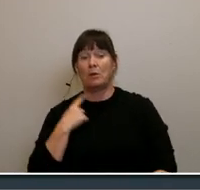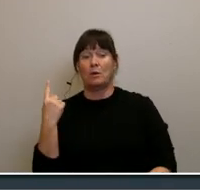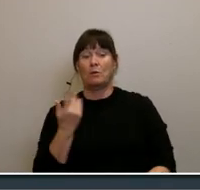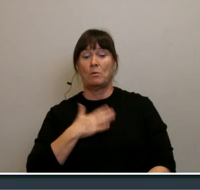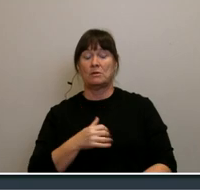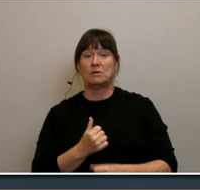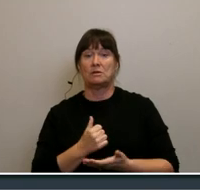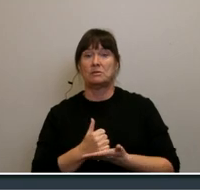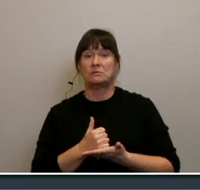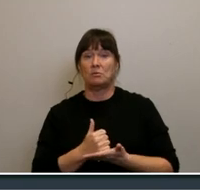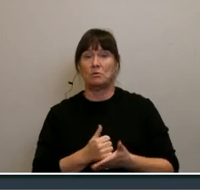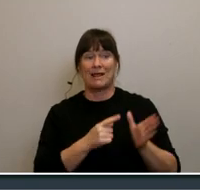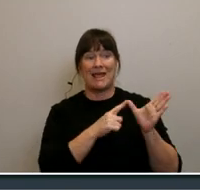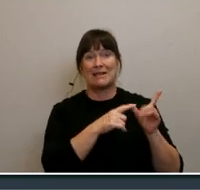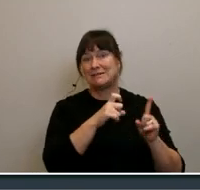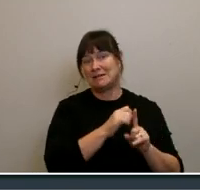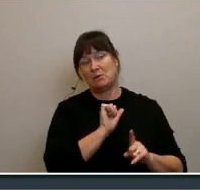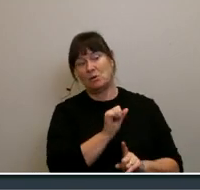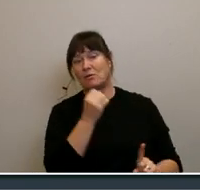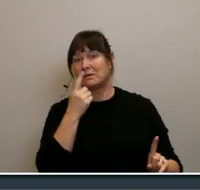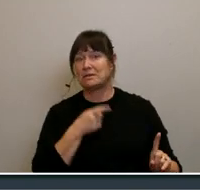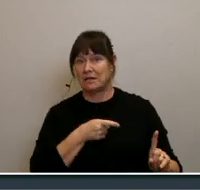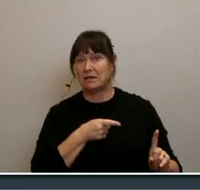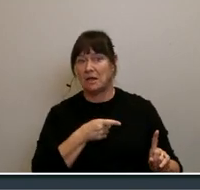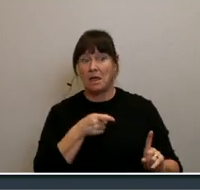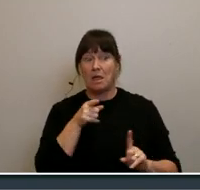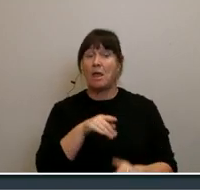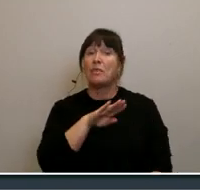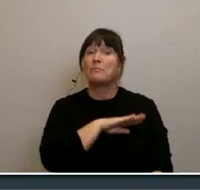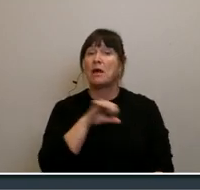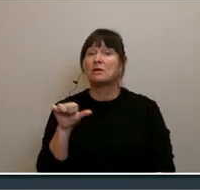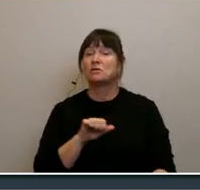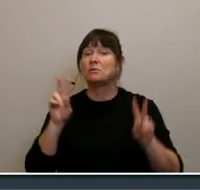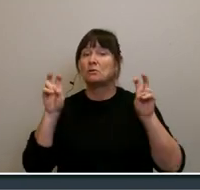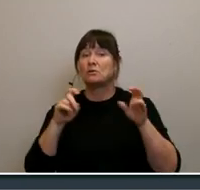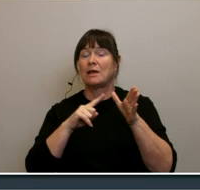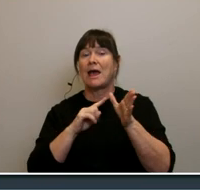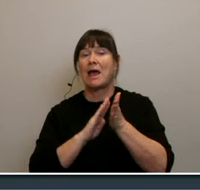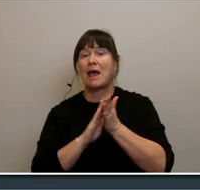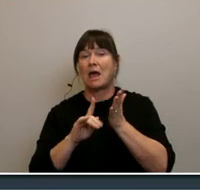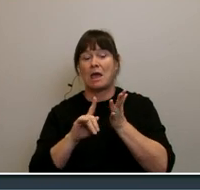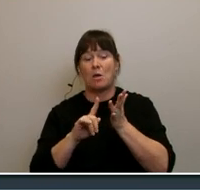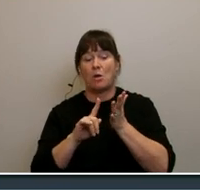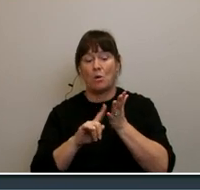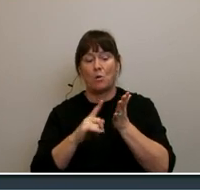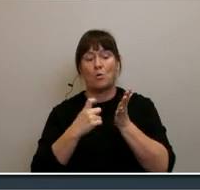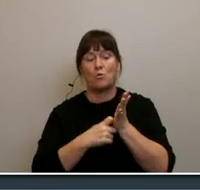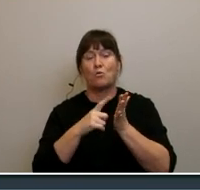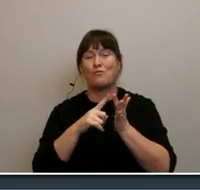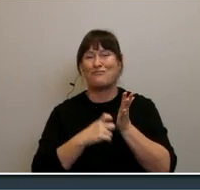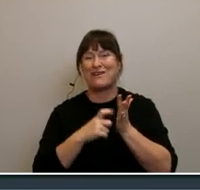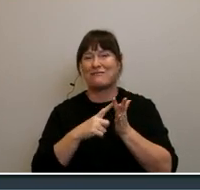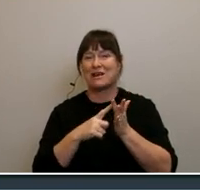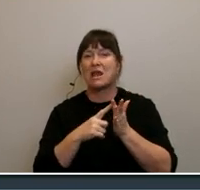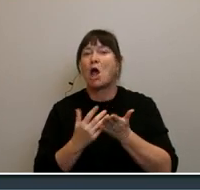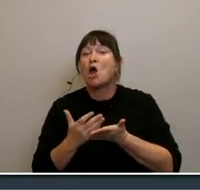support Angie Denby's suggestion that this park should be called the Ahuriri Conservation Park, because that